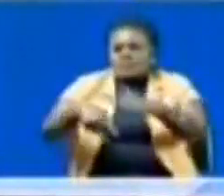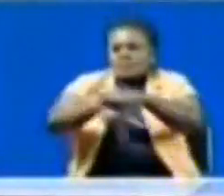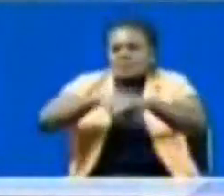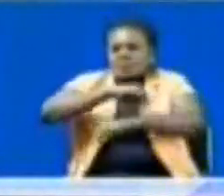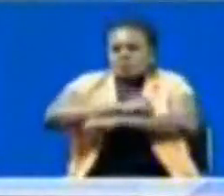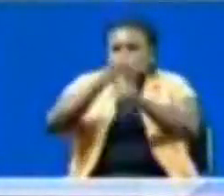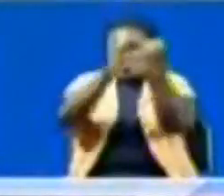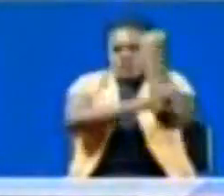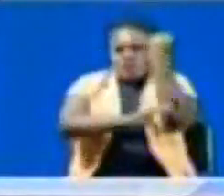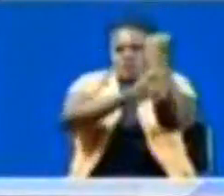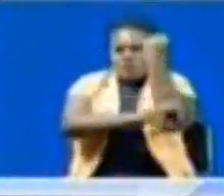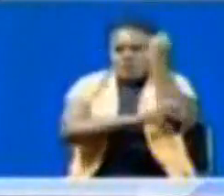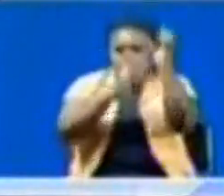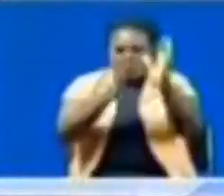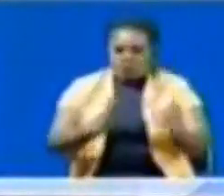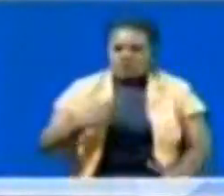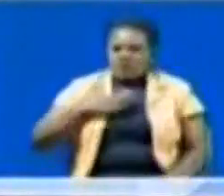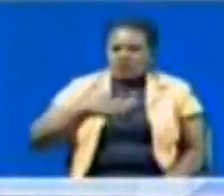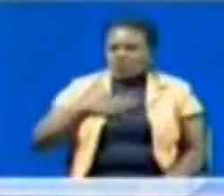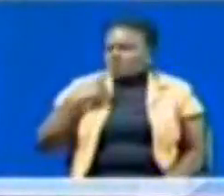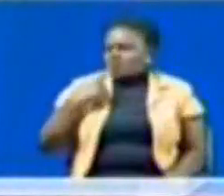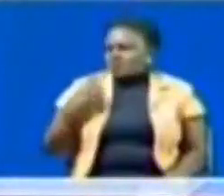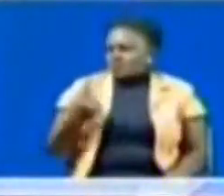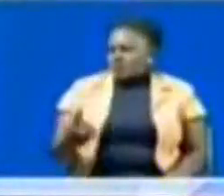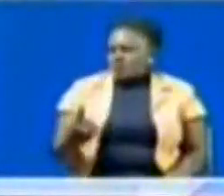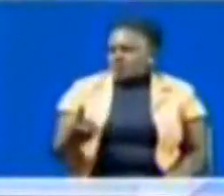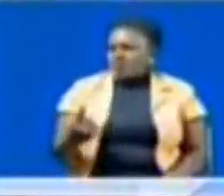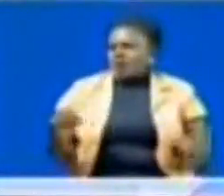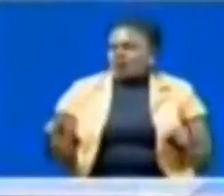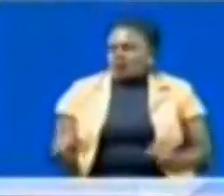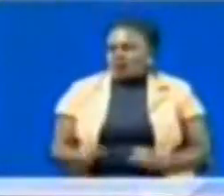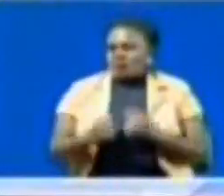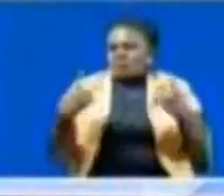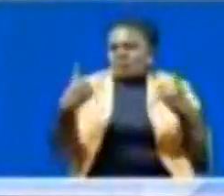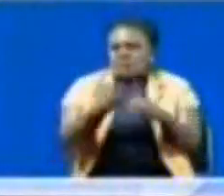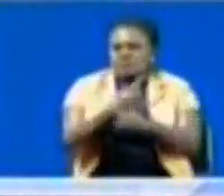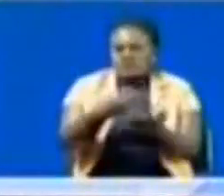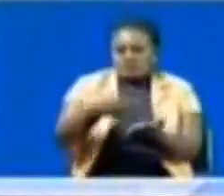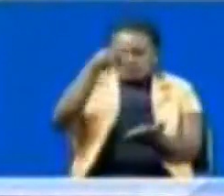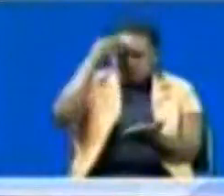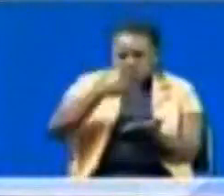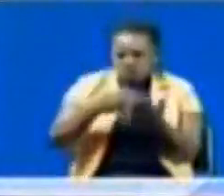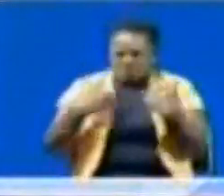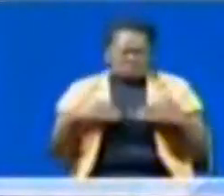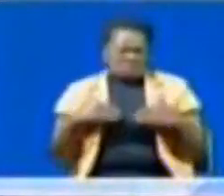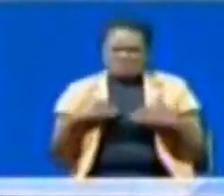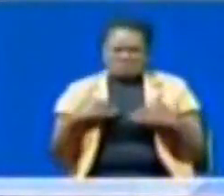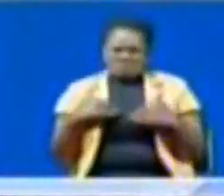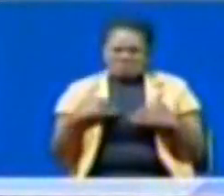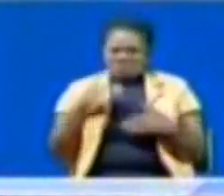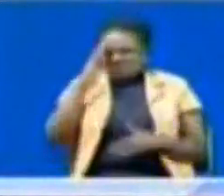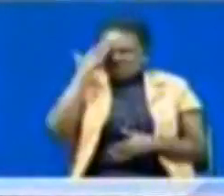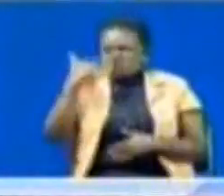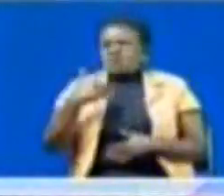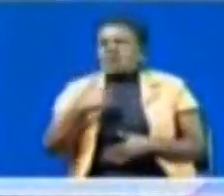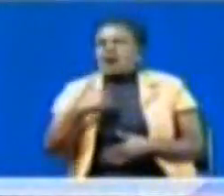the country. But as George Maringa now reports, the latest events come when various education stakeholders appear to have developed